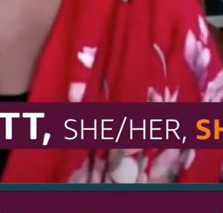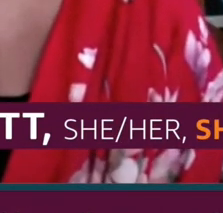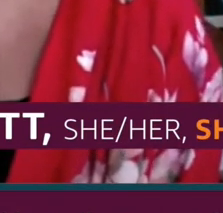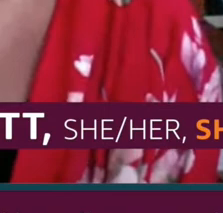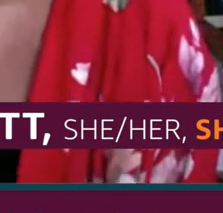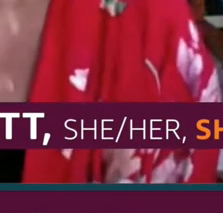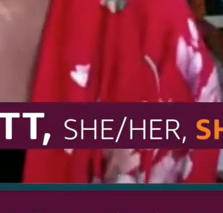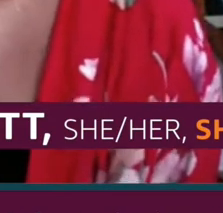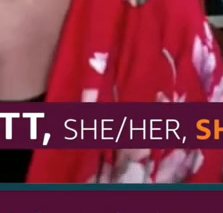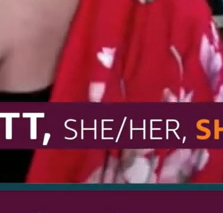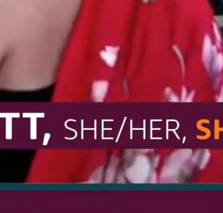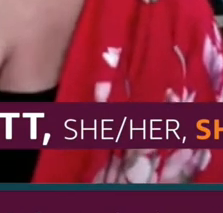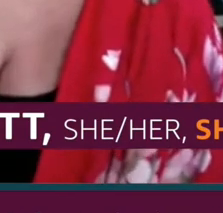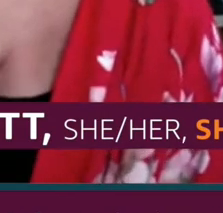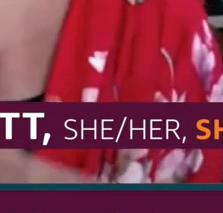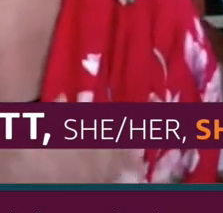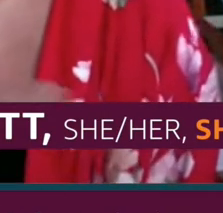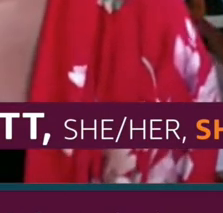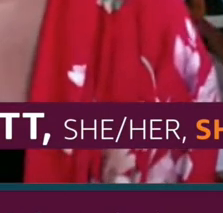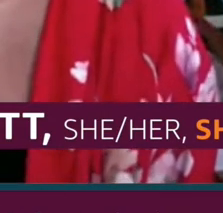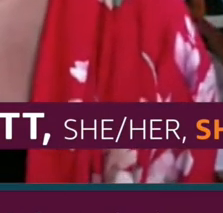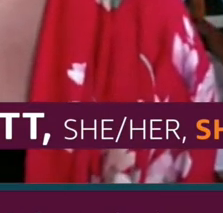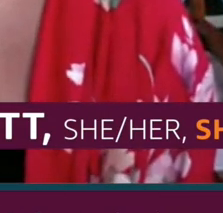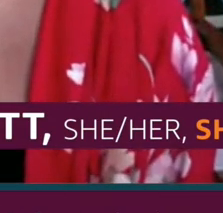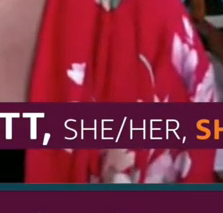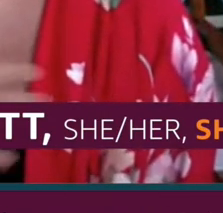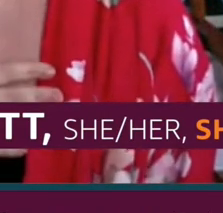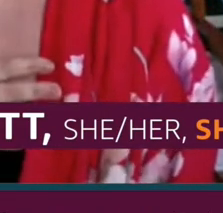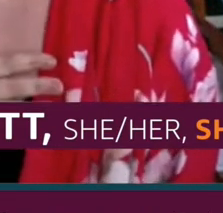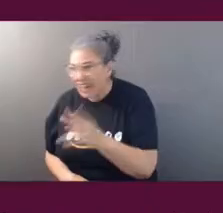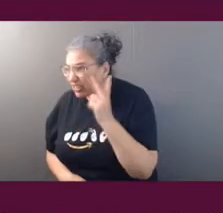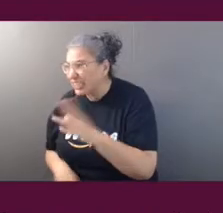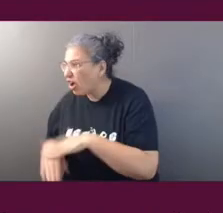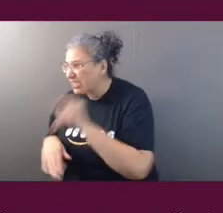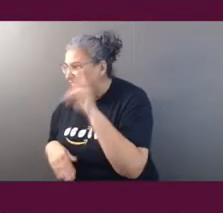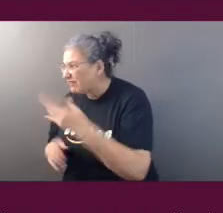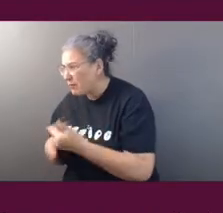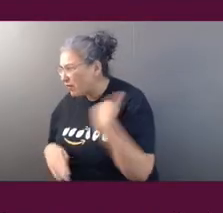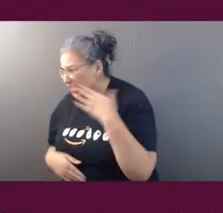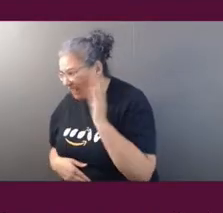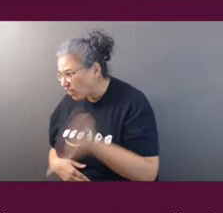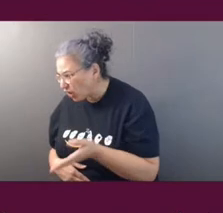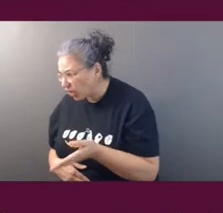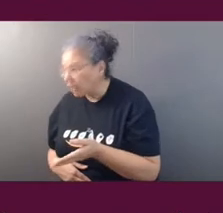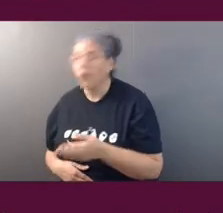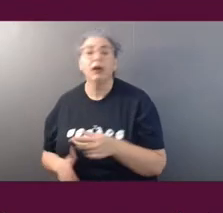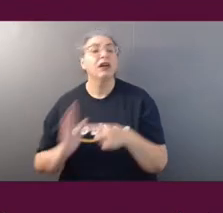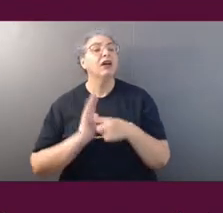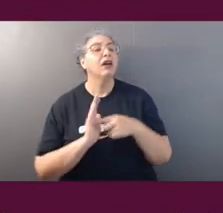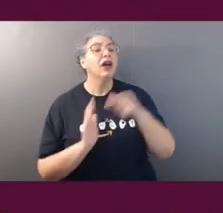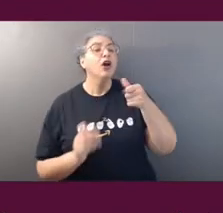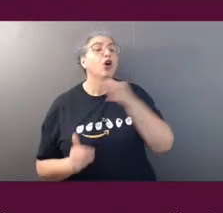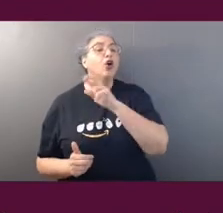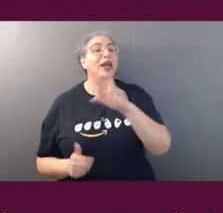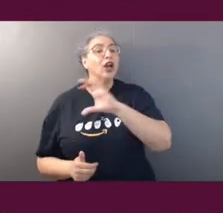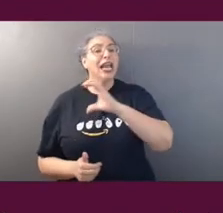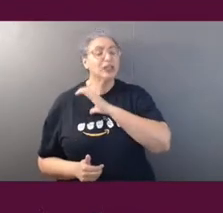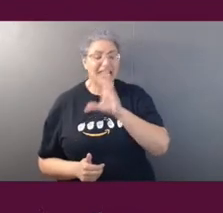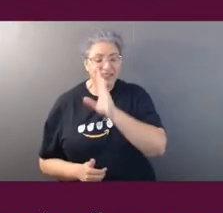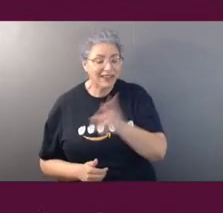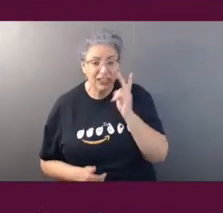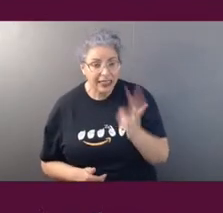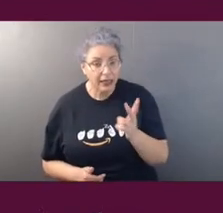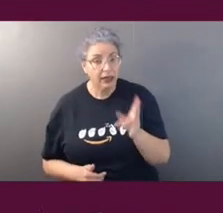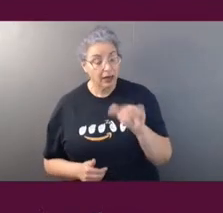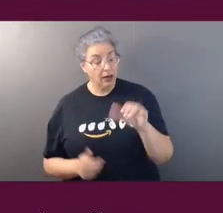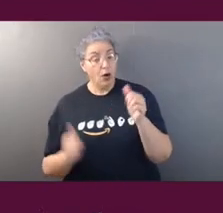Mary clock. I started weeping because it looked like my grandmother's house, and I've never seen that on TV before. Like, you know, that's the kind of stuff, the queer characters I've never